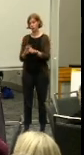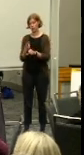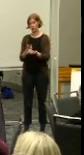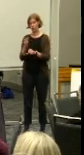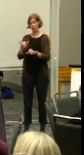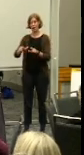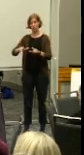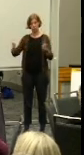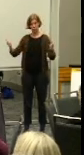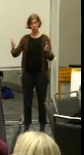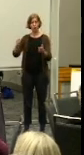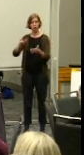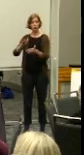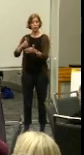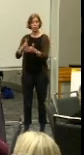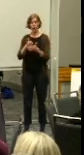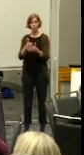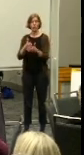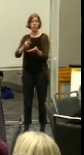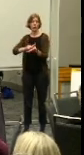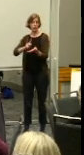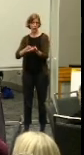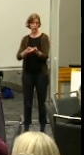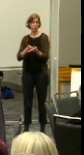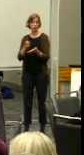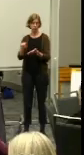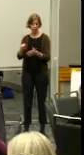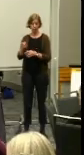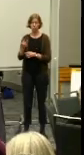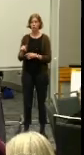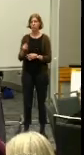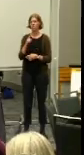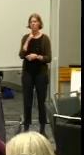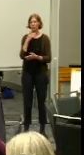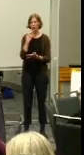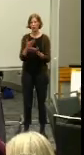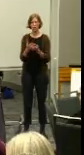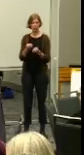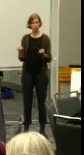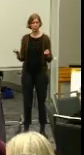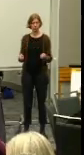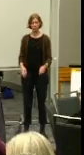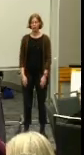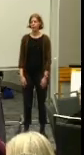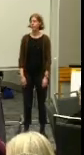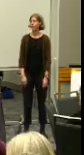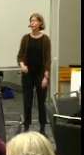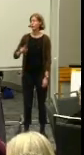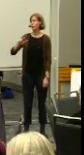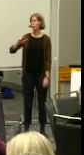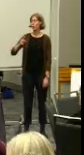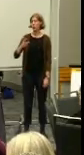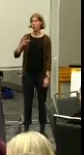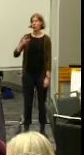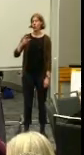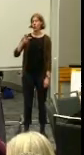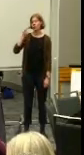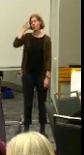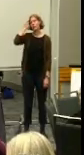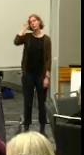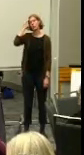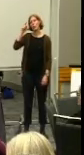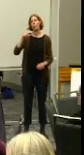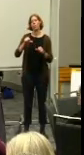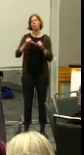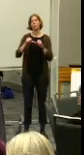business owners along the corridor. And so really trying to delve into that as well. And then the third piece of the pie, the sustainability along the